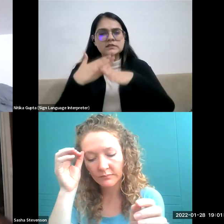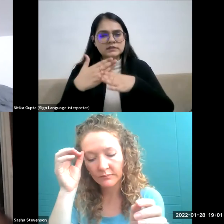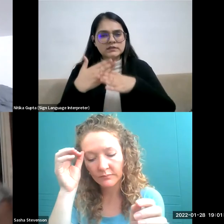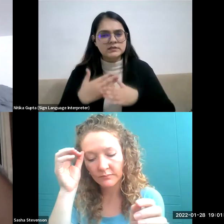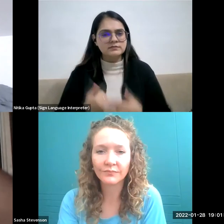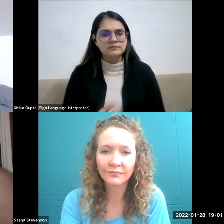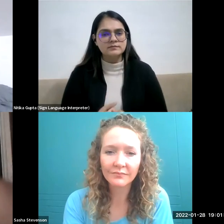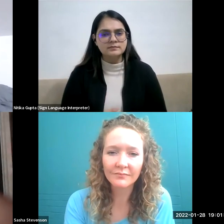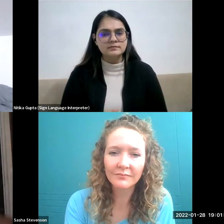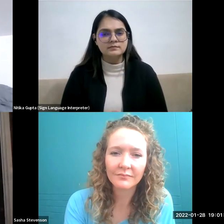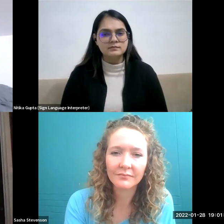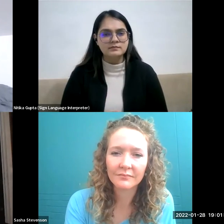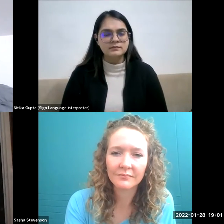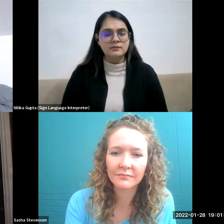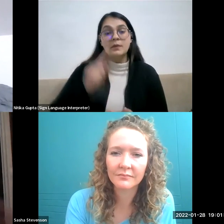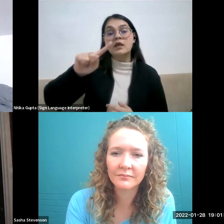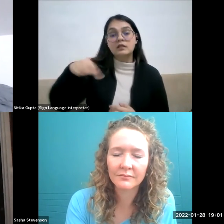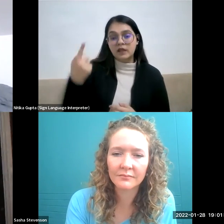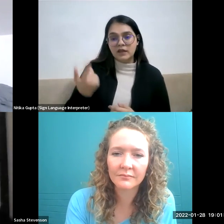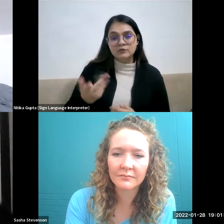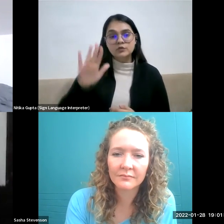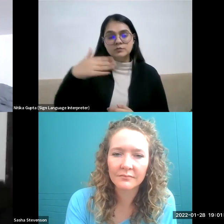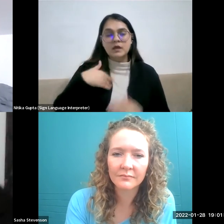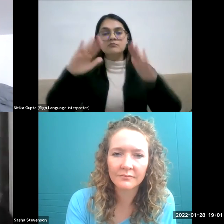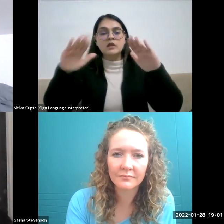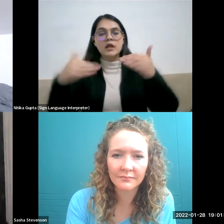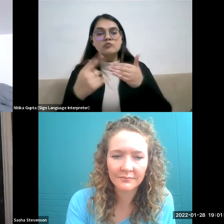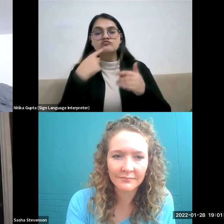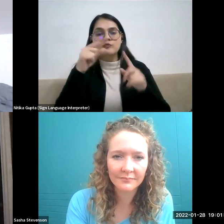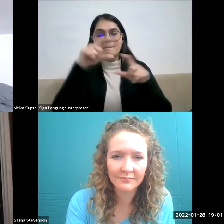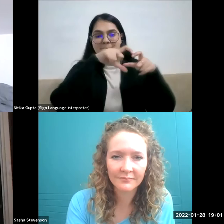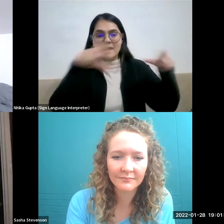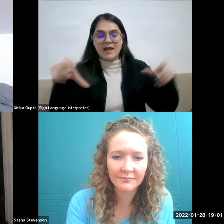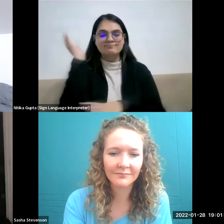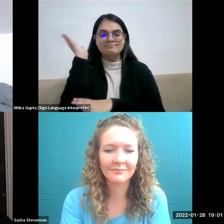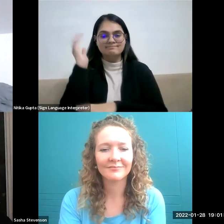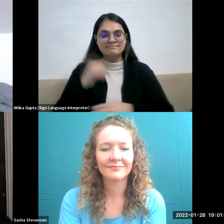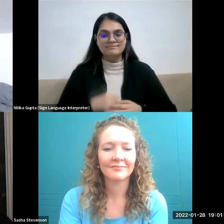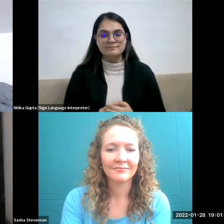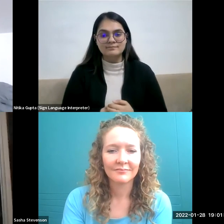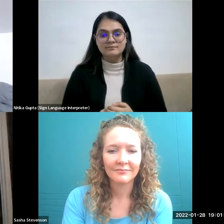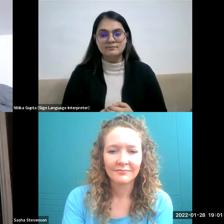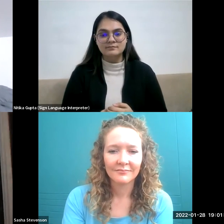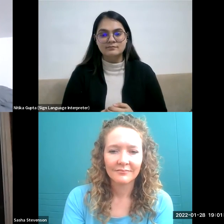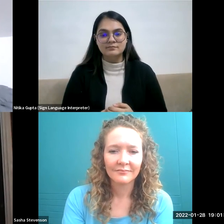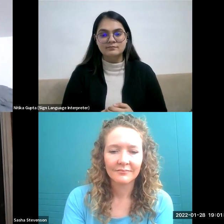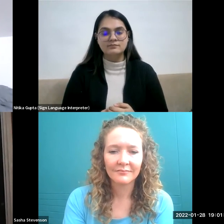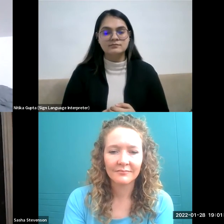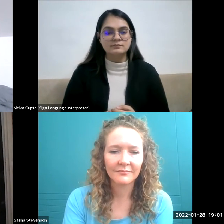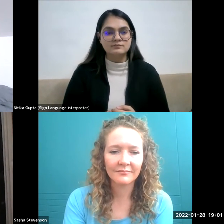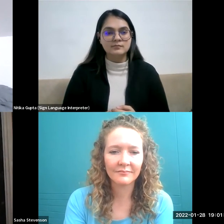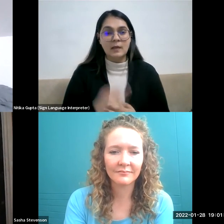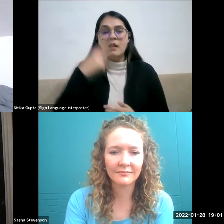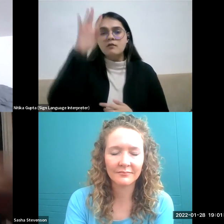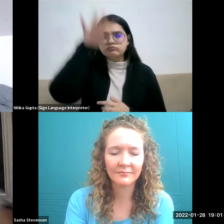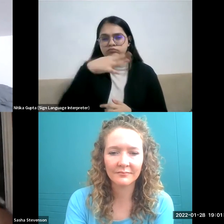have. And then we'll briefly introduce our panelists, and I'll lay out the format of the discussion.